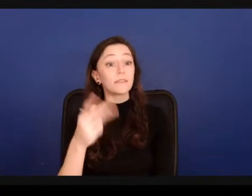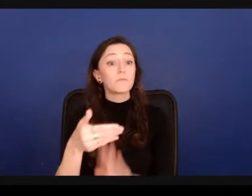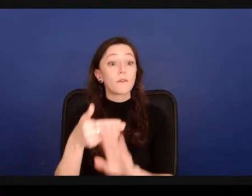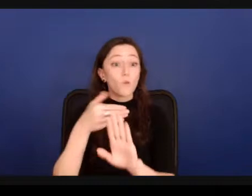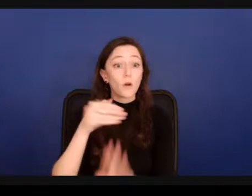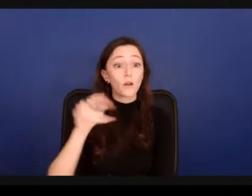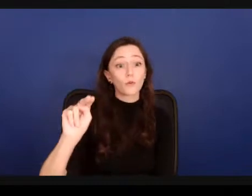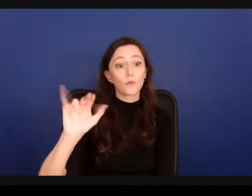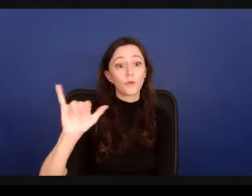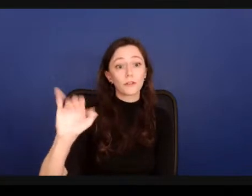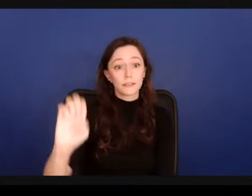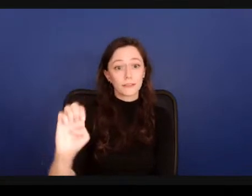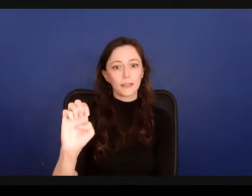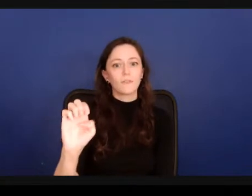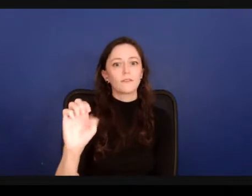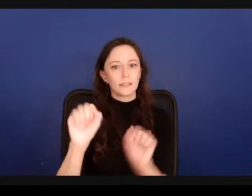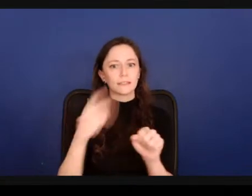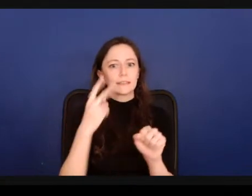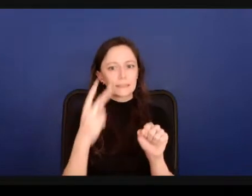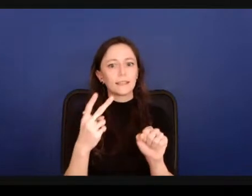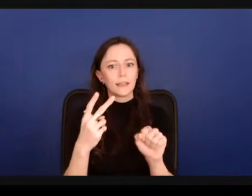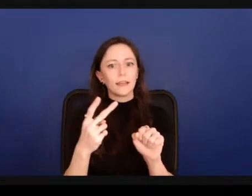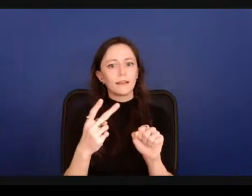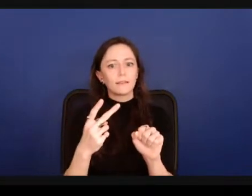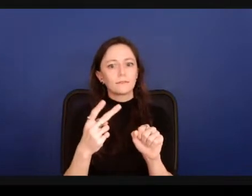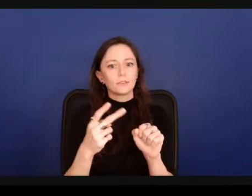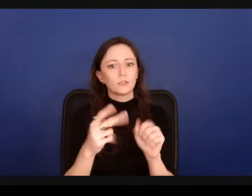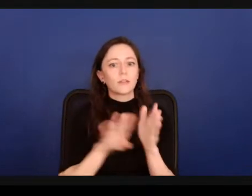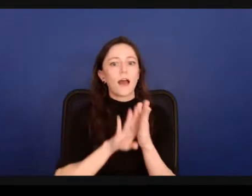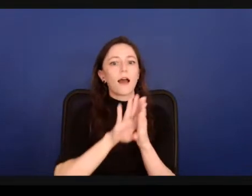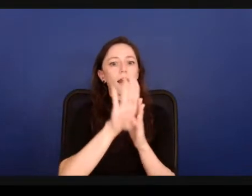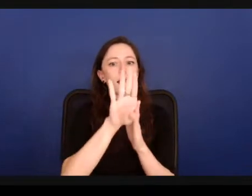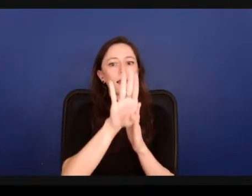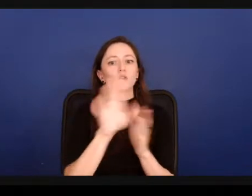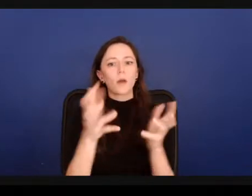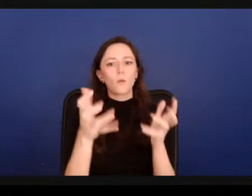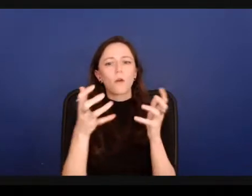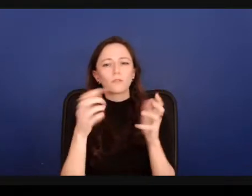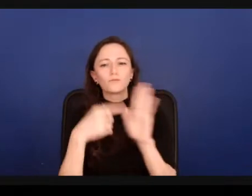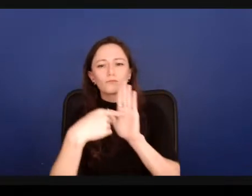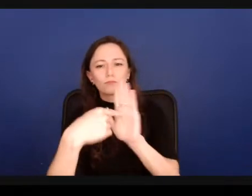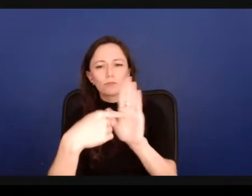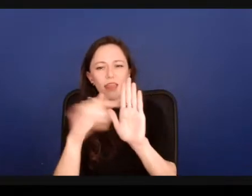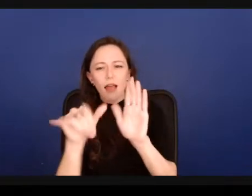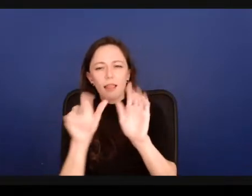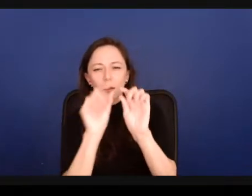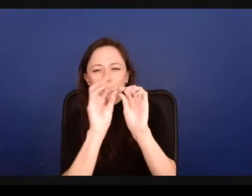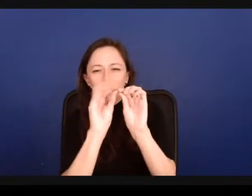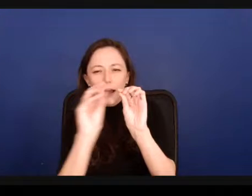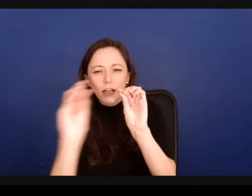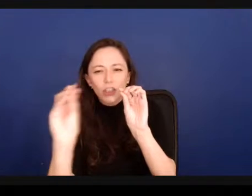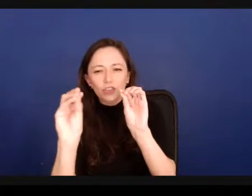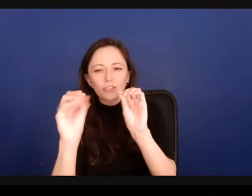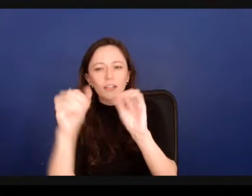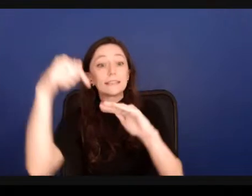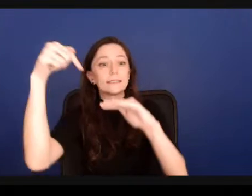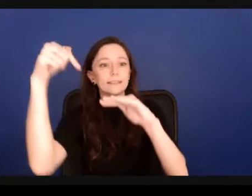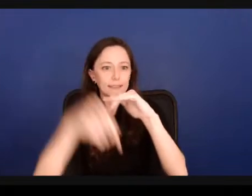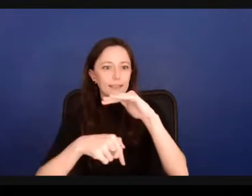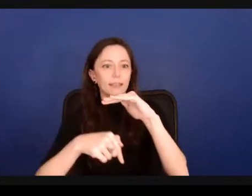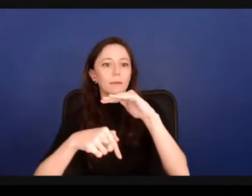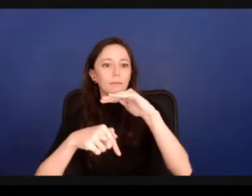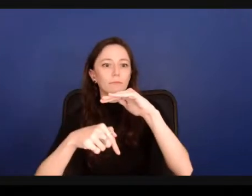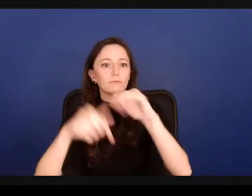graph, and I did want to zoom in here to just highlight this little patch of deeper earthquakes under Kilauea